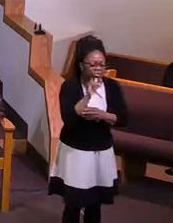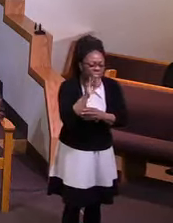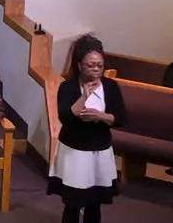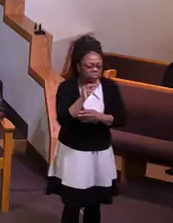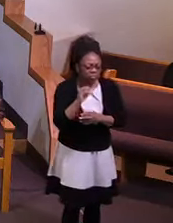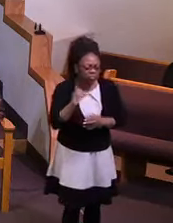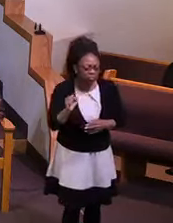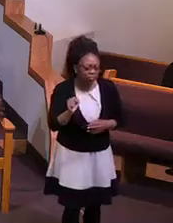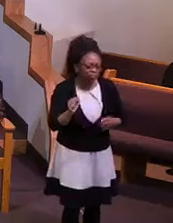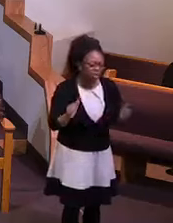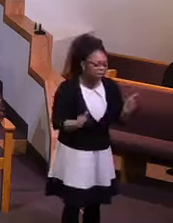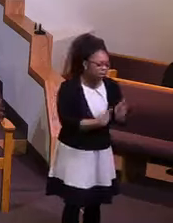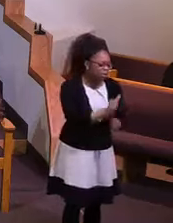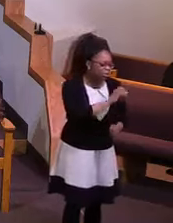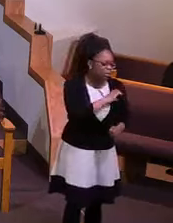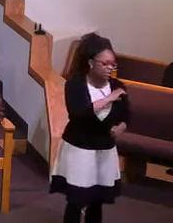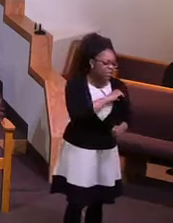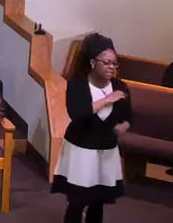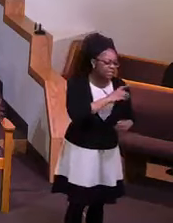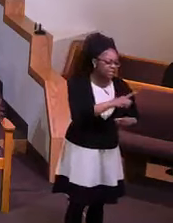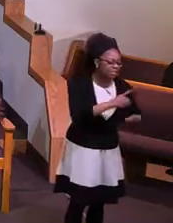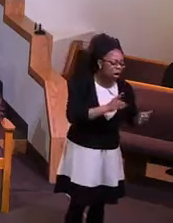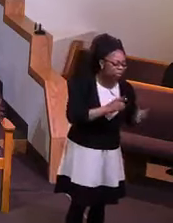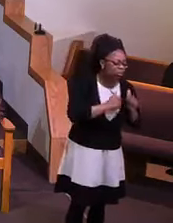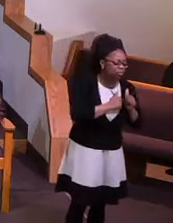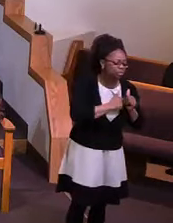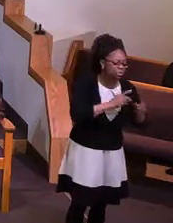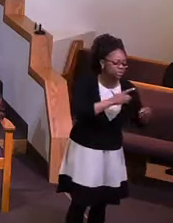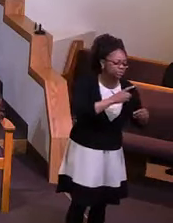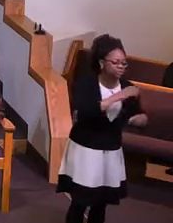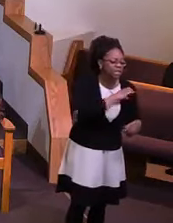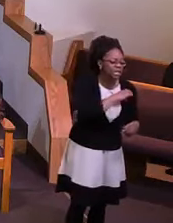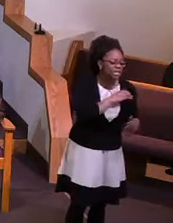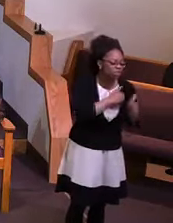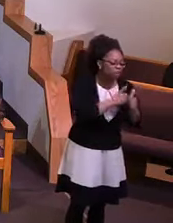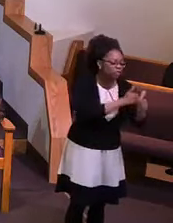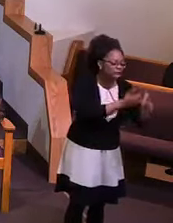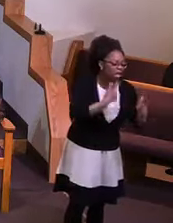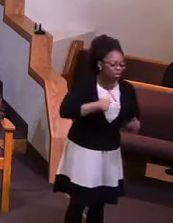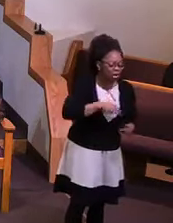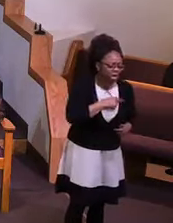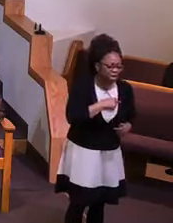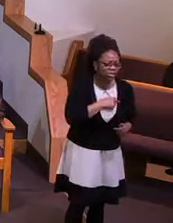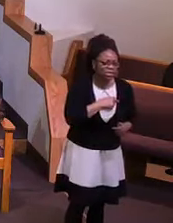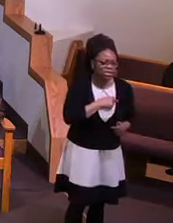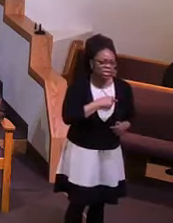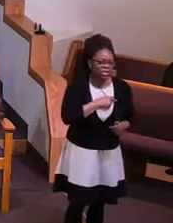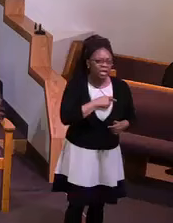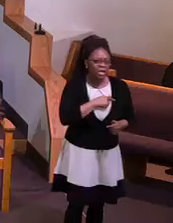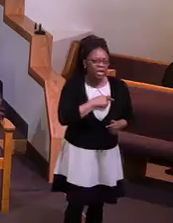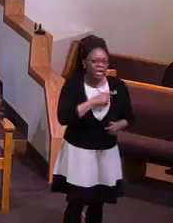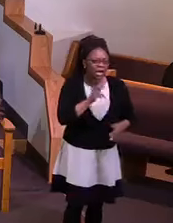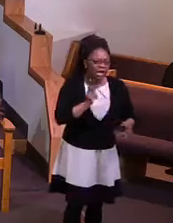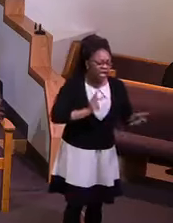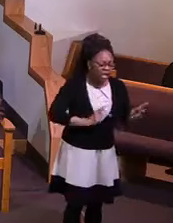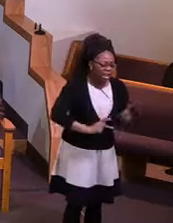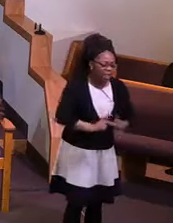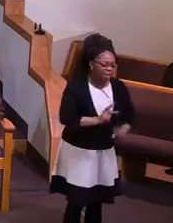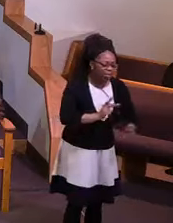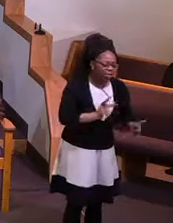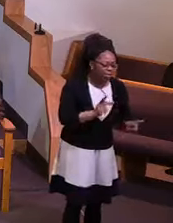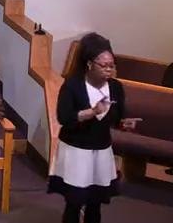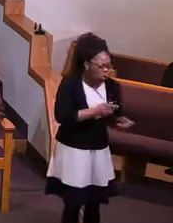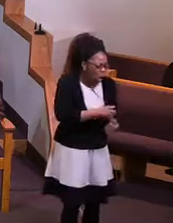departments across the country will follow us, and folk are more likely to hold their possessions in an elevator once we get on it.